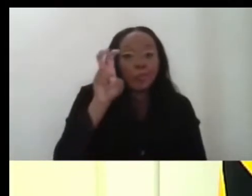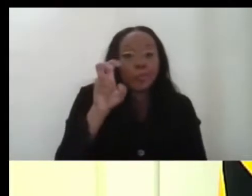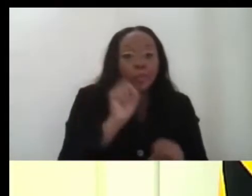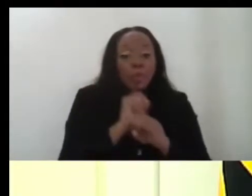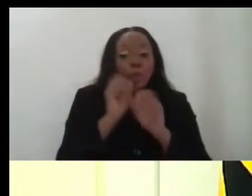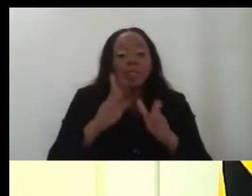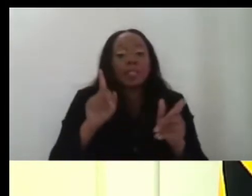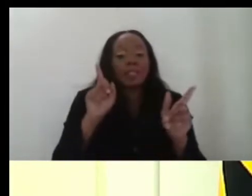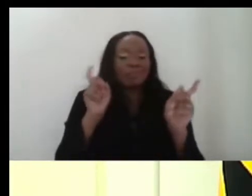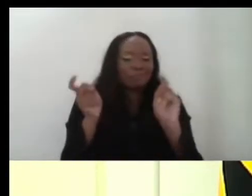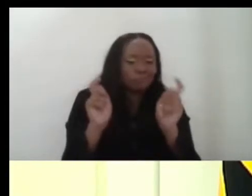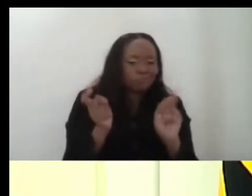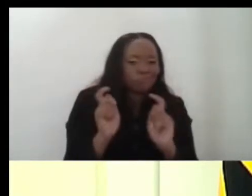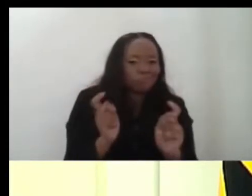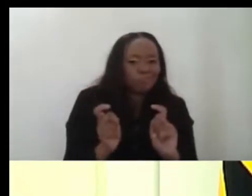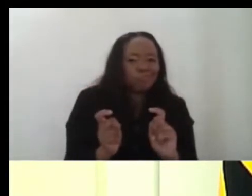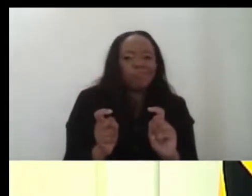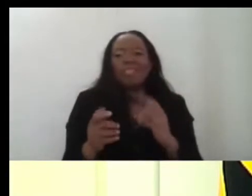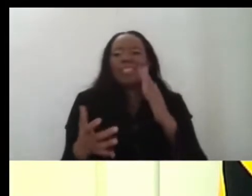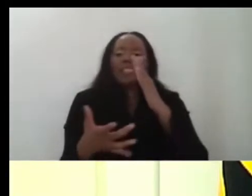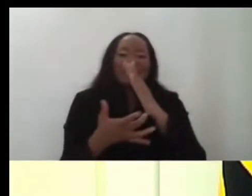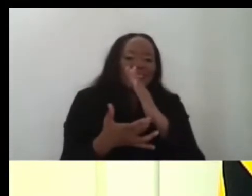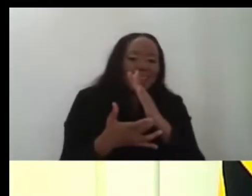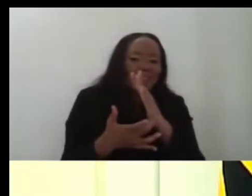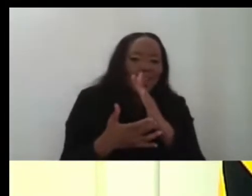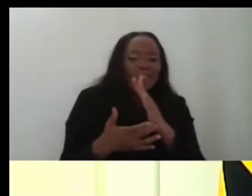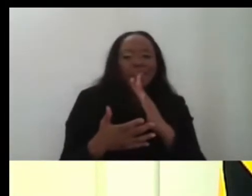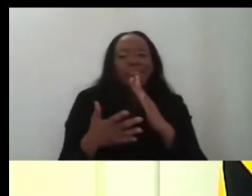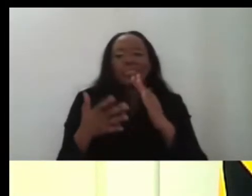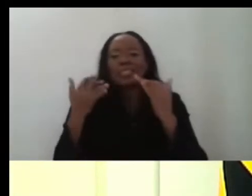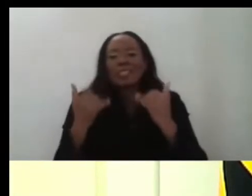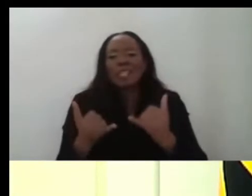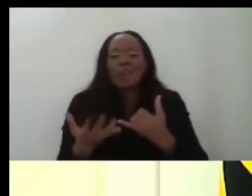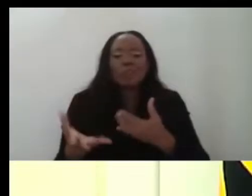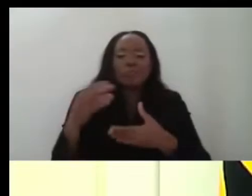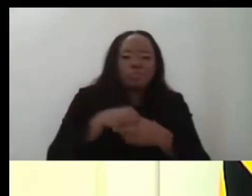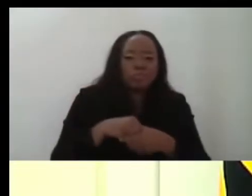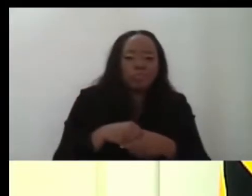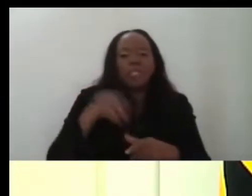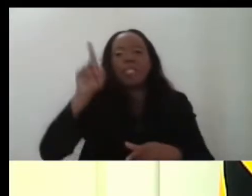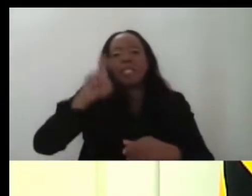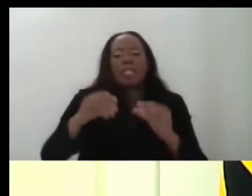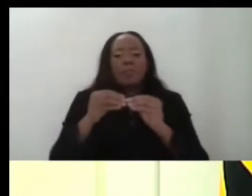technologies, because adaptation is not just about infrastructure, it's about equity and opportunity.